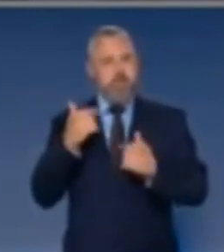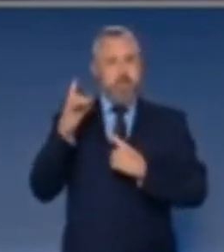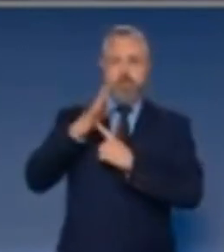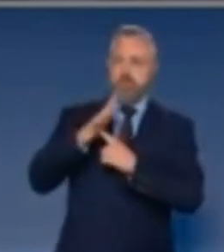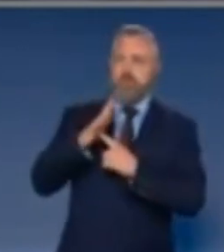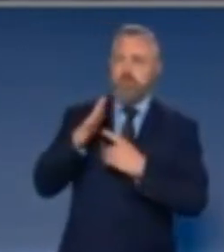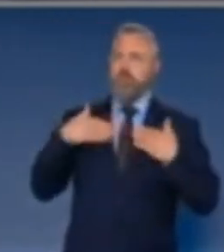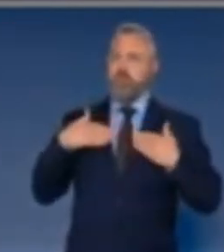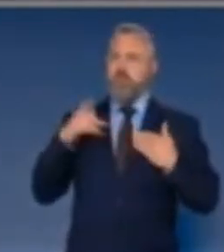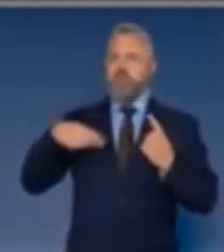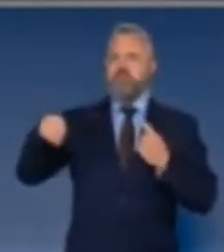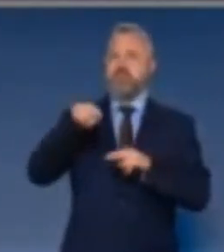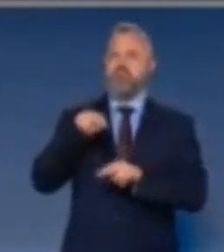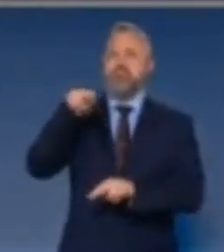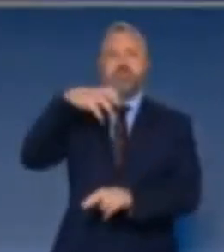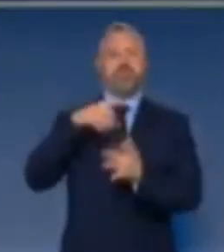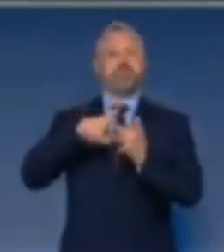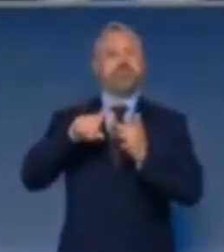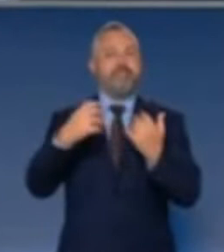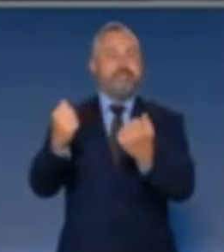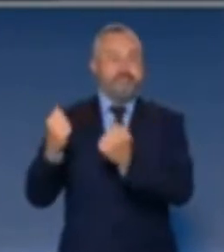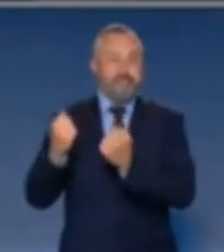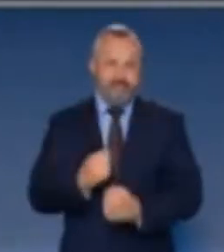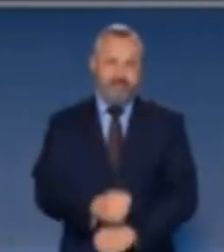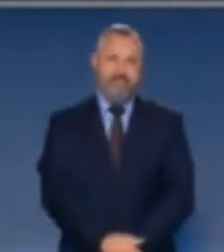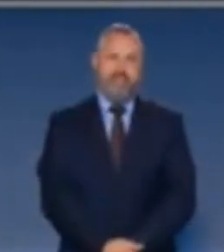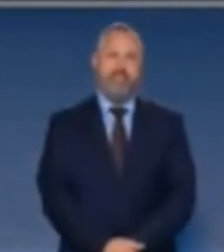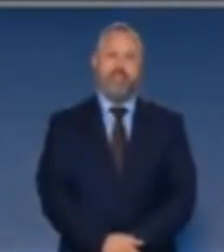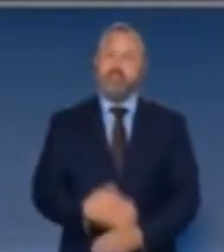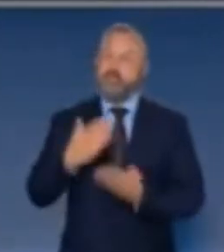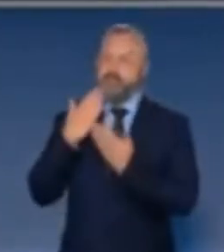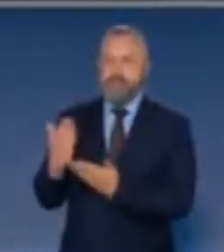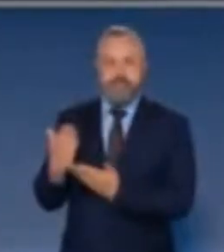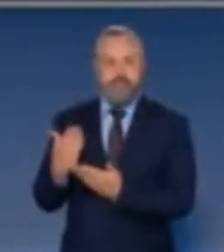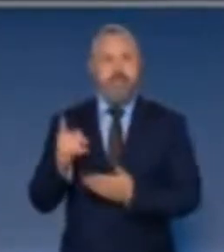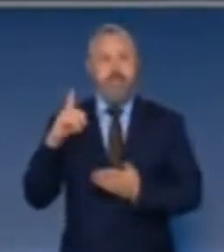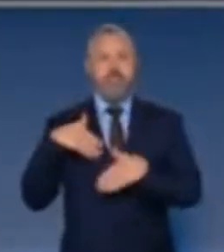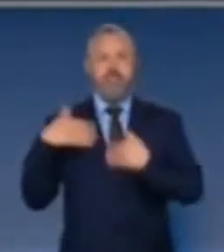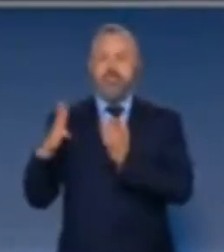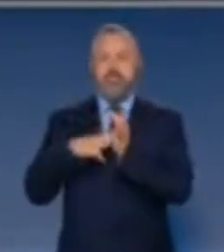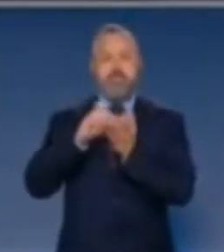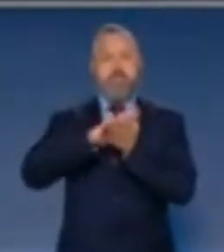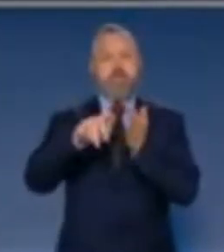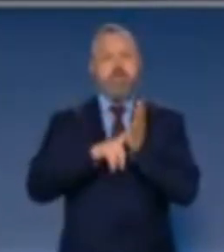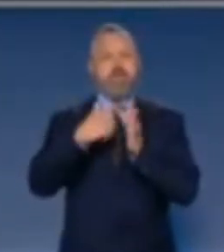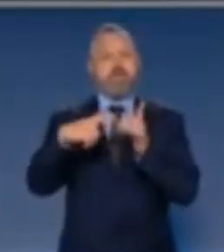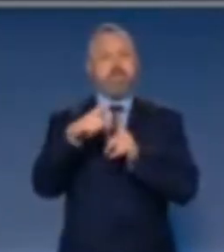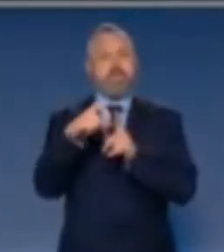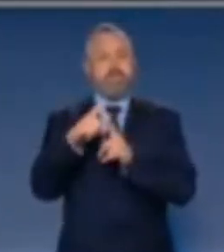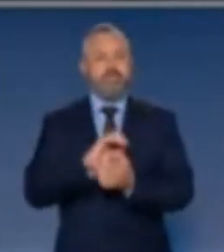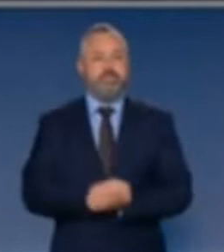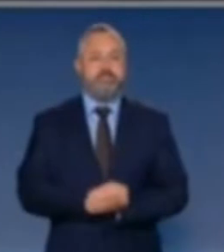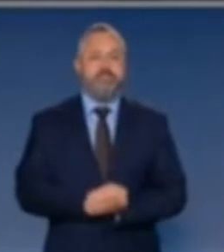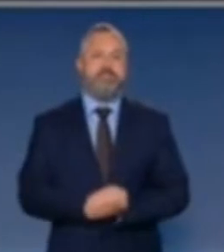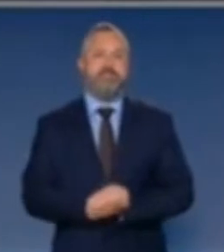outcomes. Michael? Thank you, Minister. So, an update on the investigation that I've been carrying out into this incident.